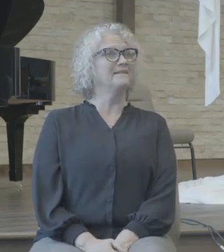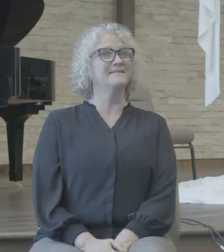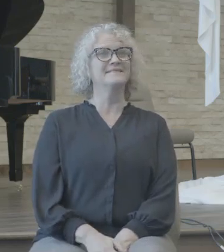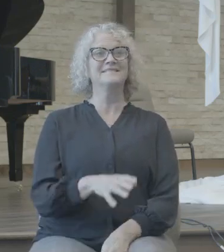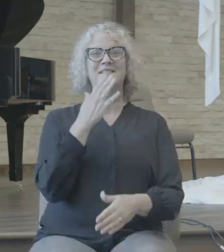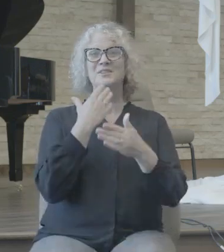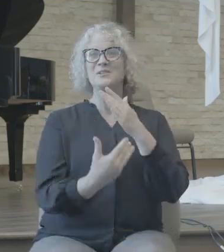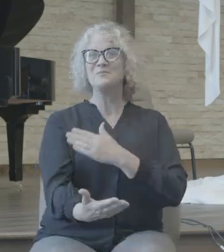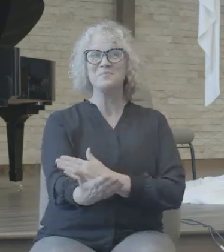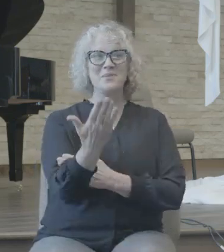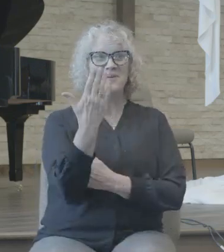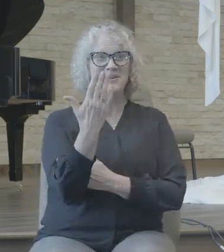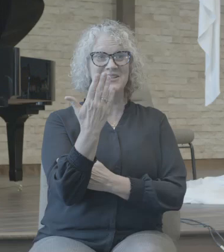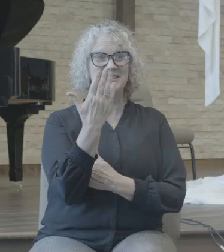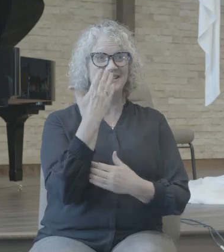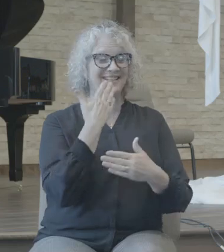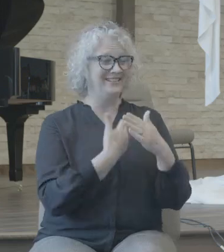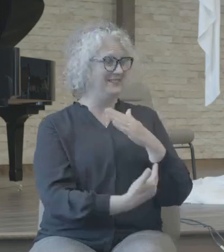Good morning.